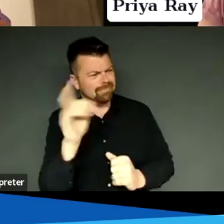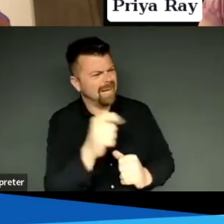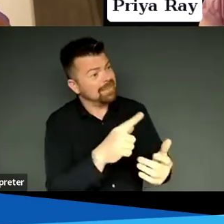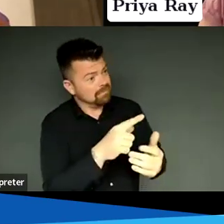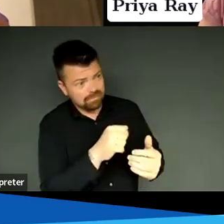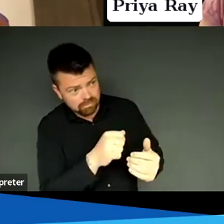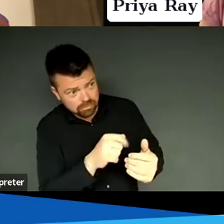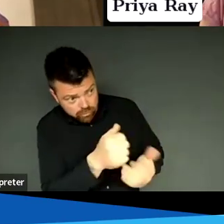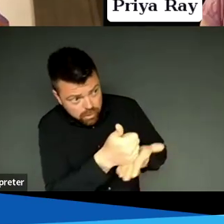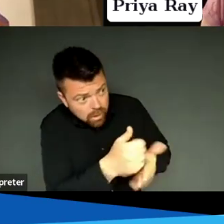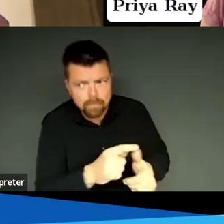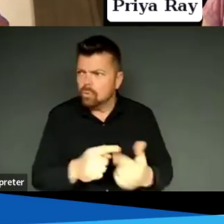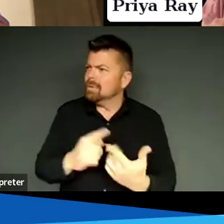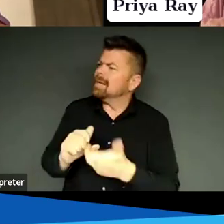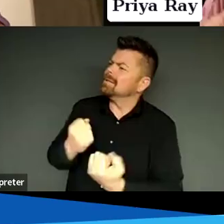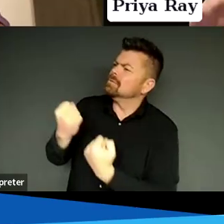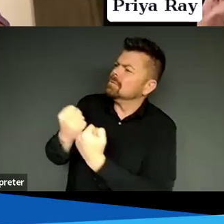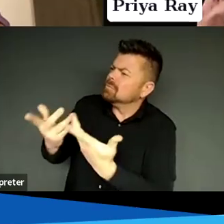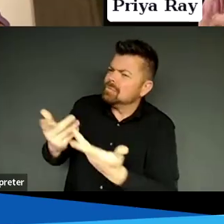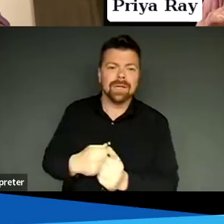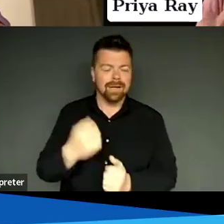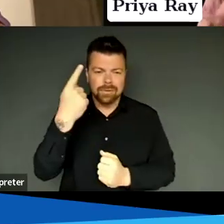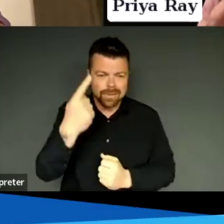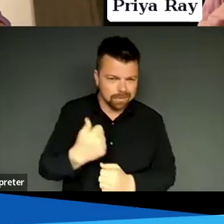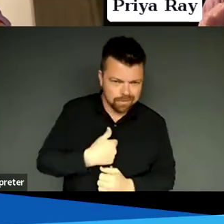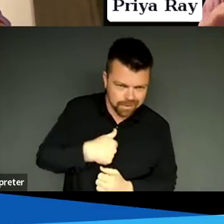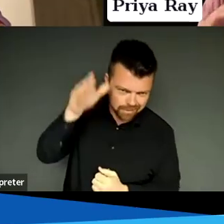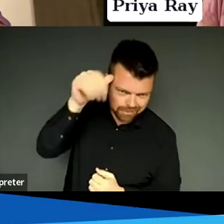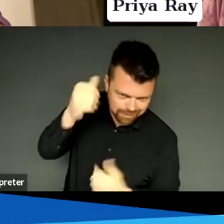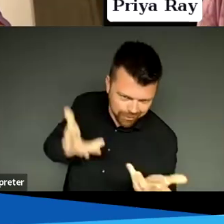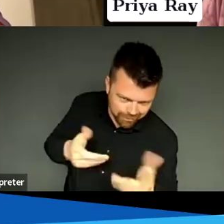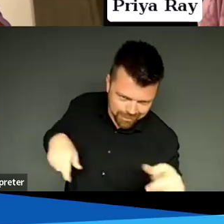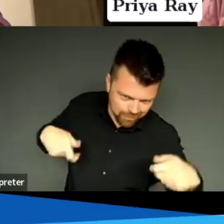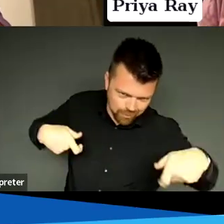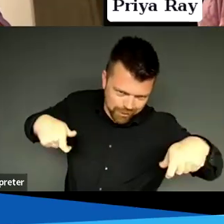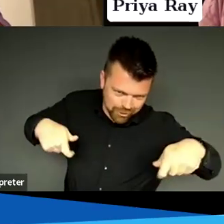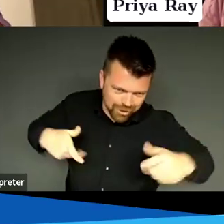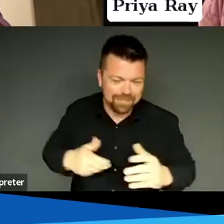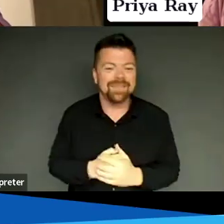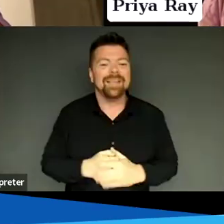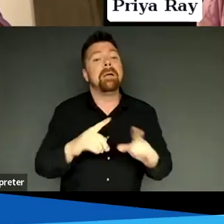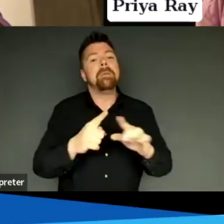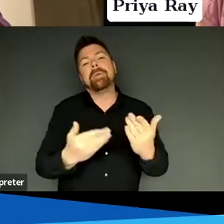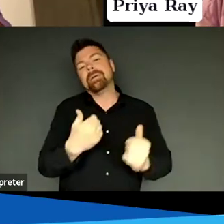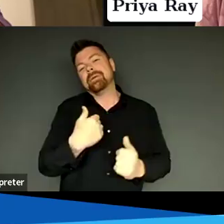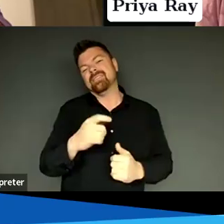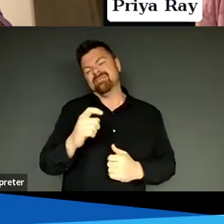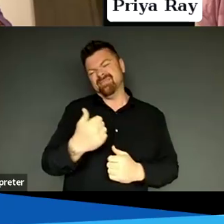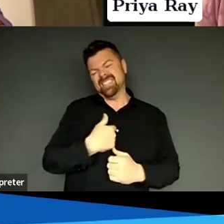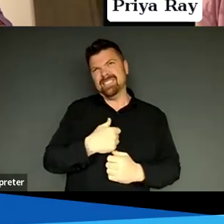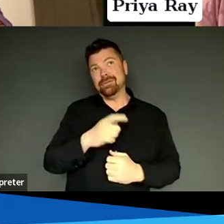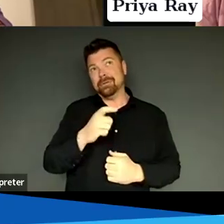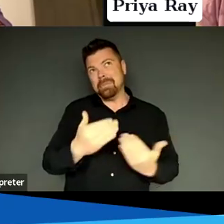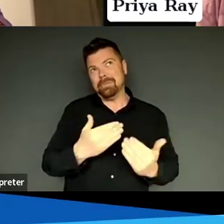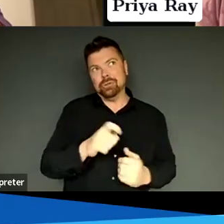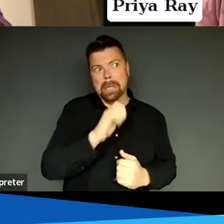I could get to. I'm very stubborn too. Like I go in my wheelchair and go in places that I perhaps shouldn't even try to do.